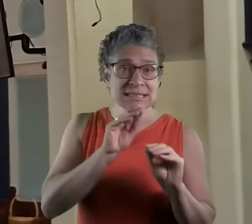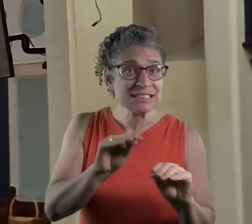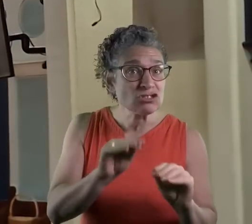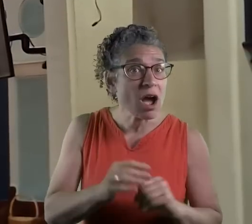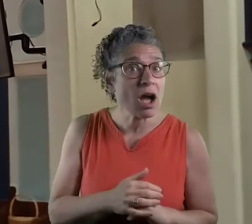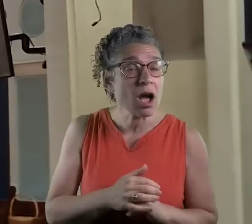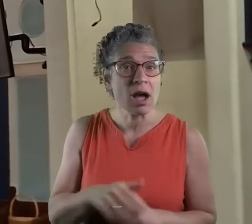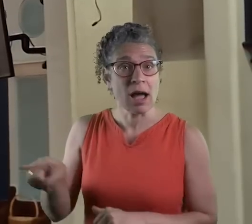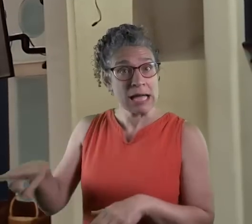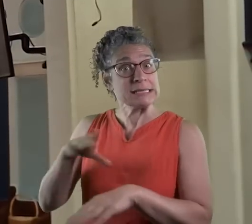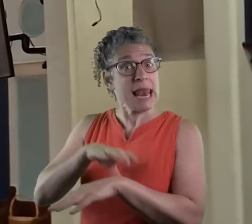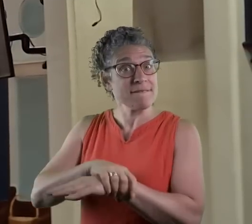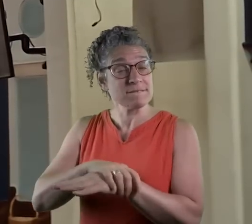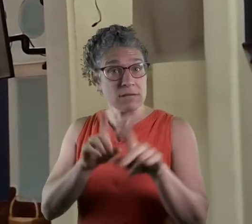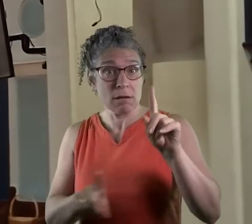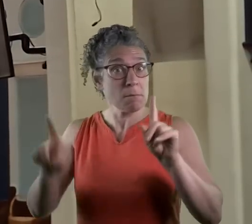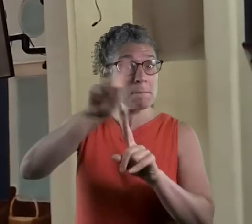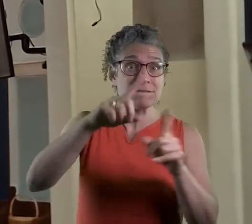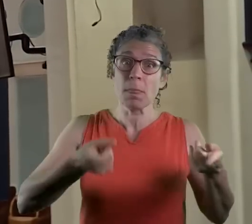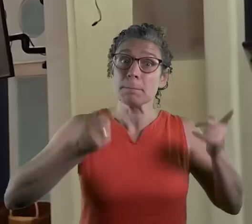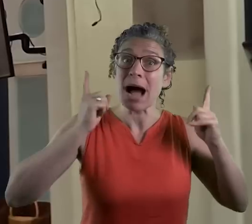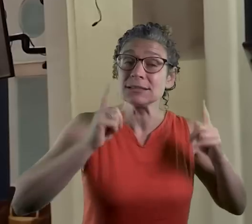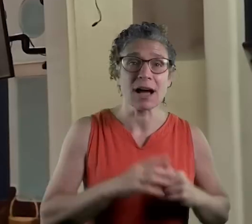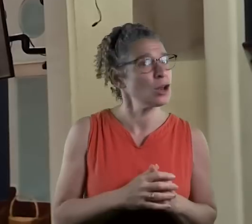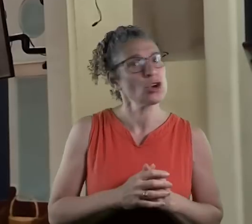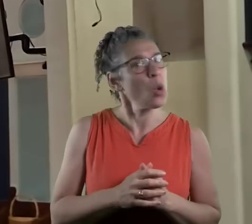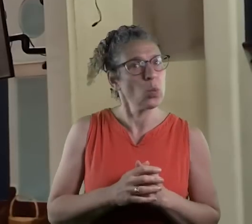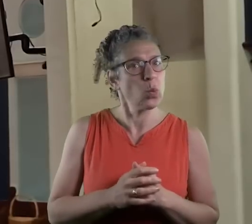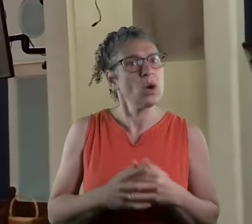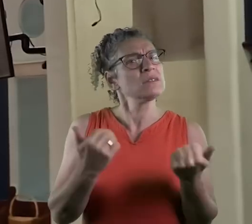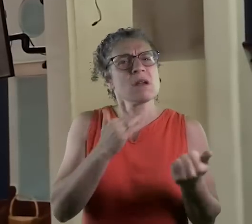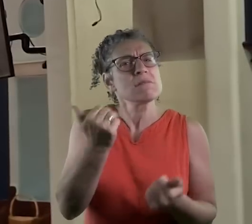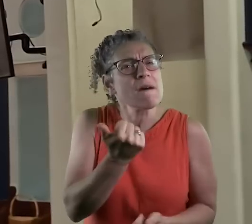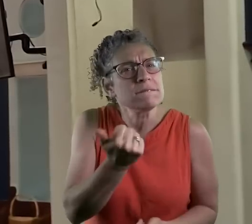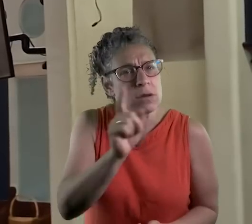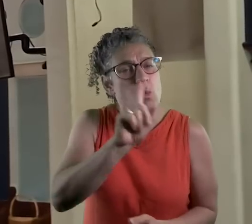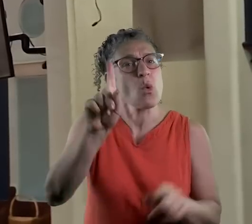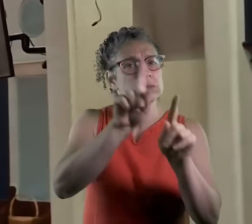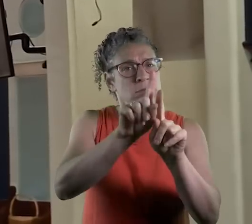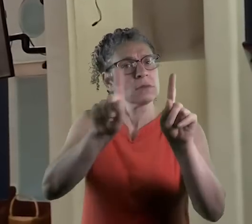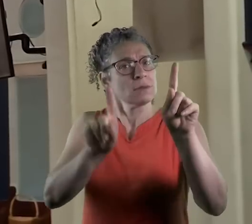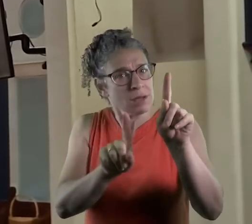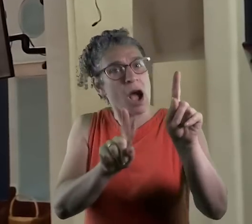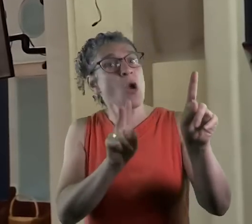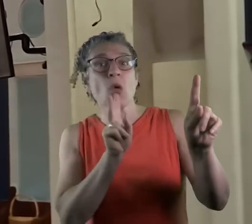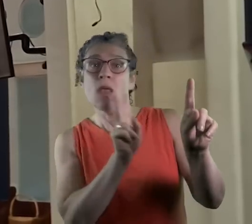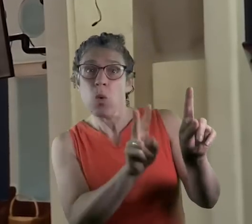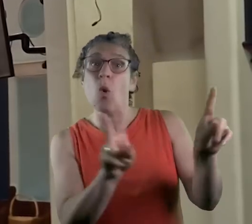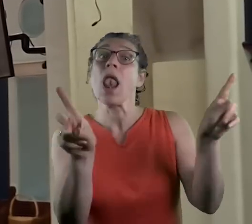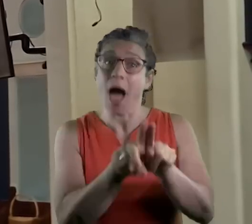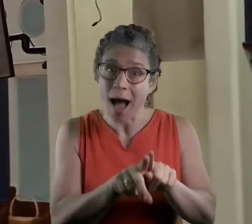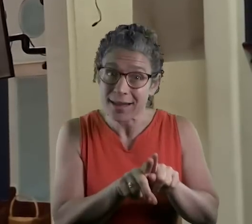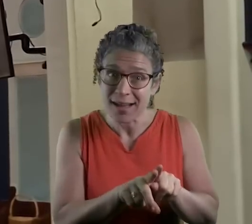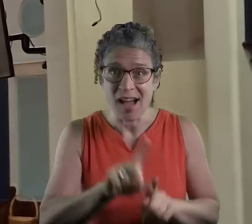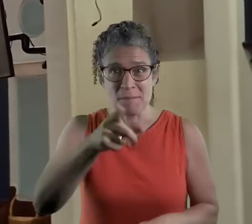is enough for the disciple to be like the teacher, and the slave like the master. If they have called